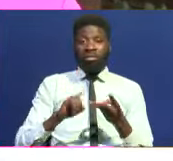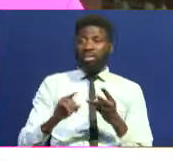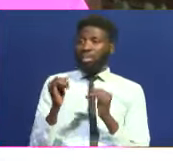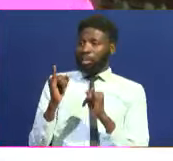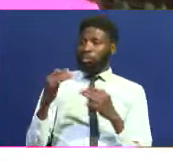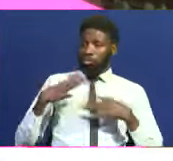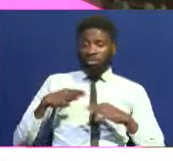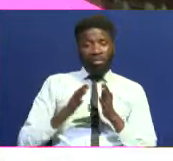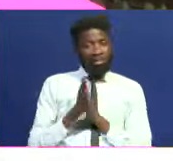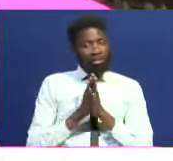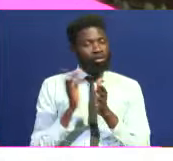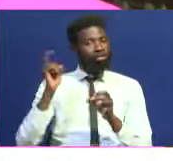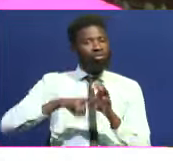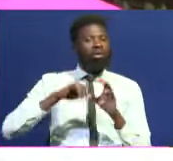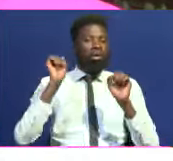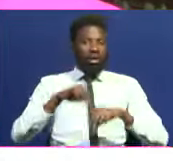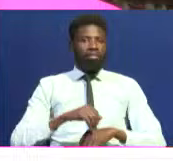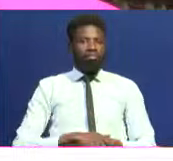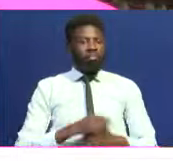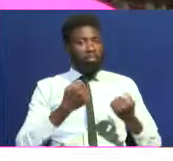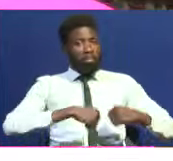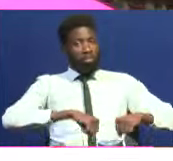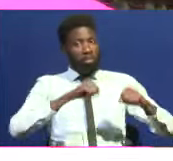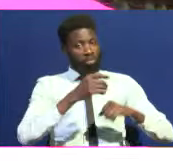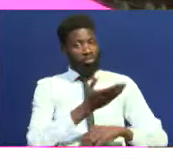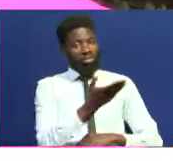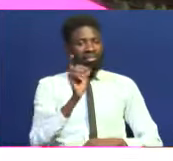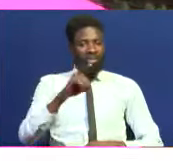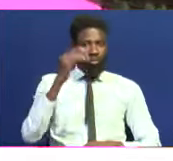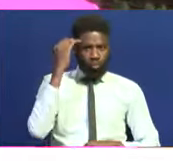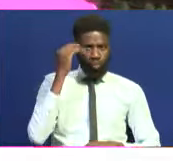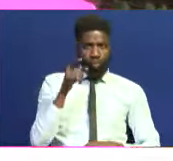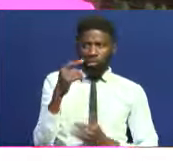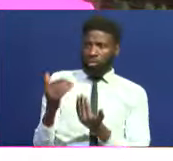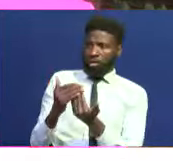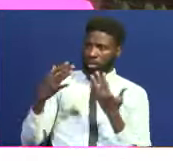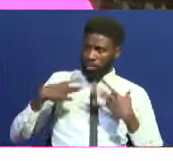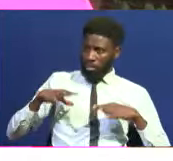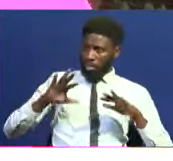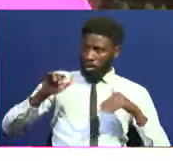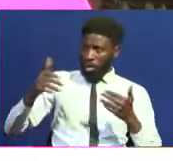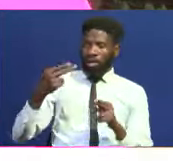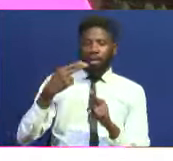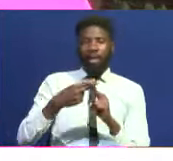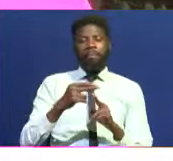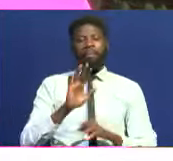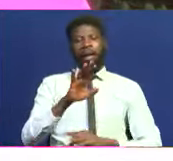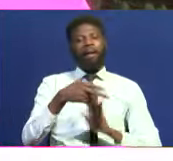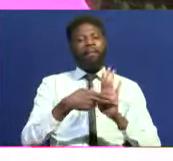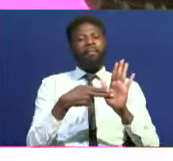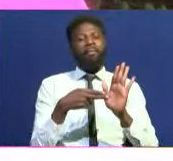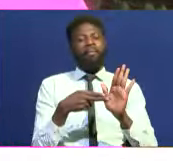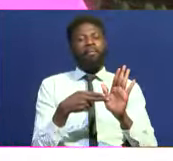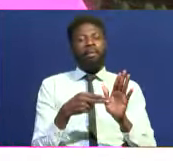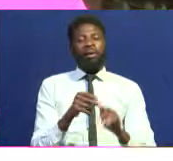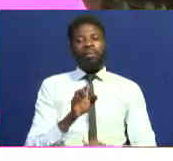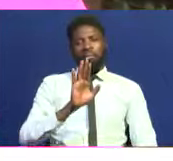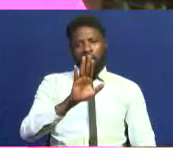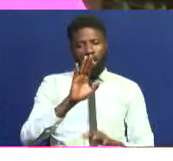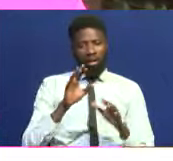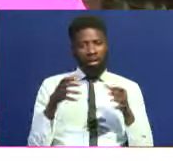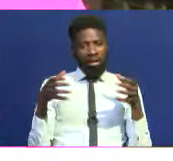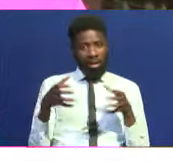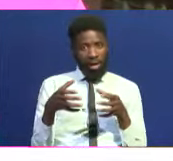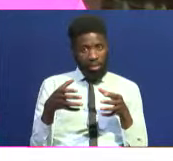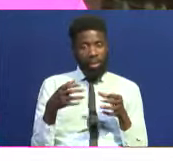employers need to know that how you treat people is a brand. You see, you protect your organizational brand by